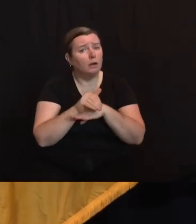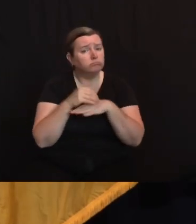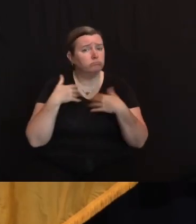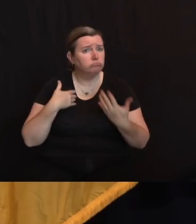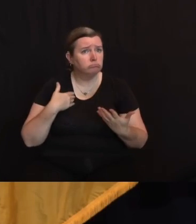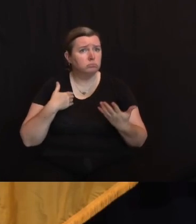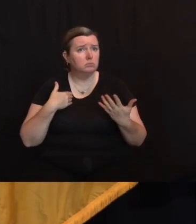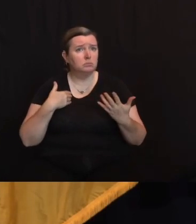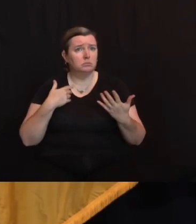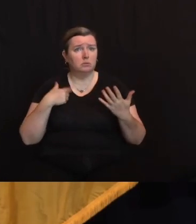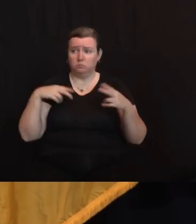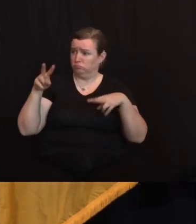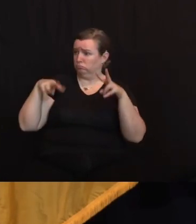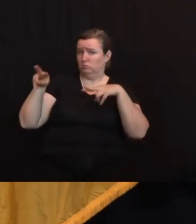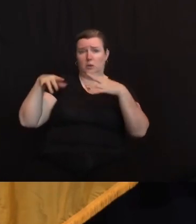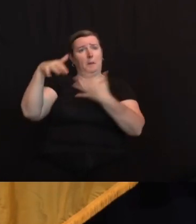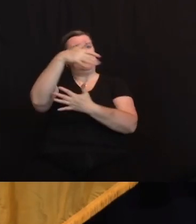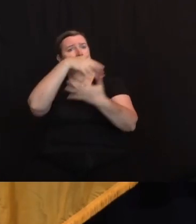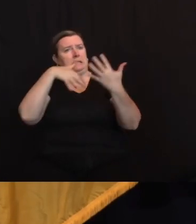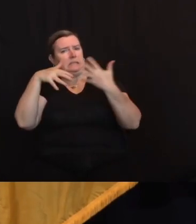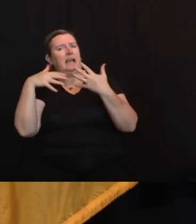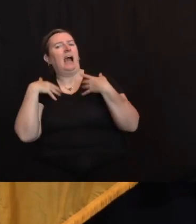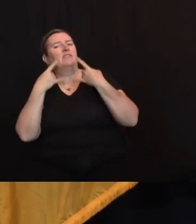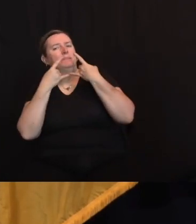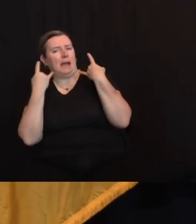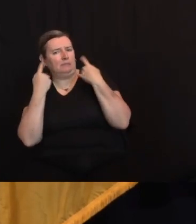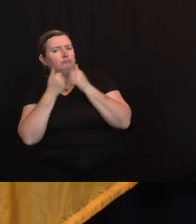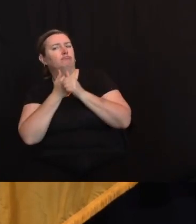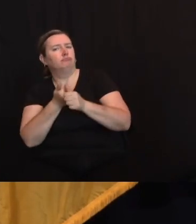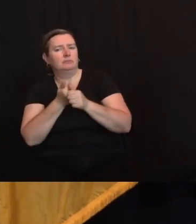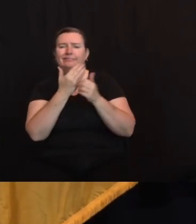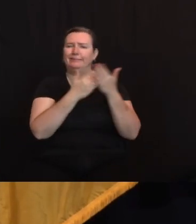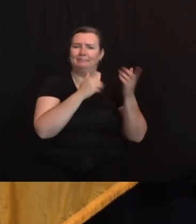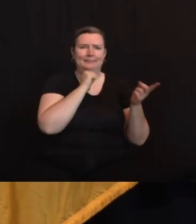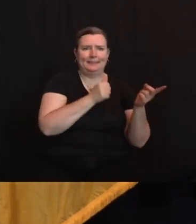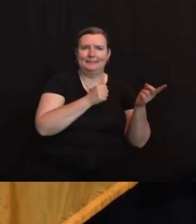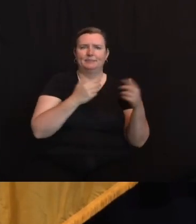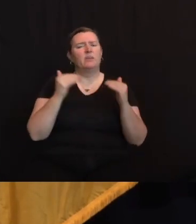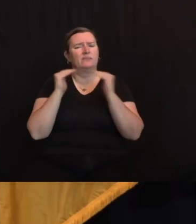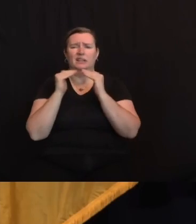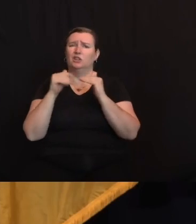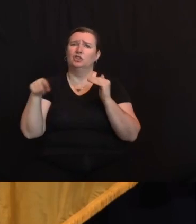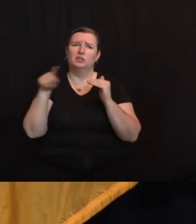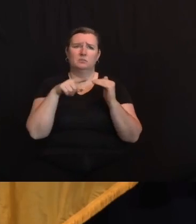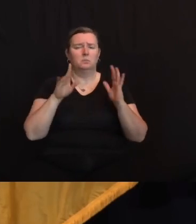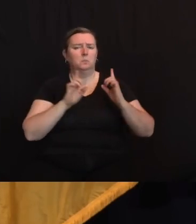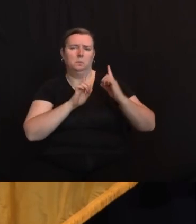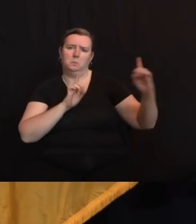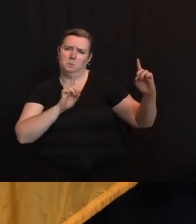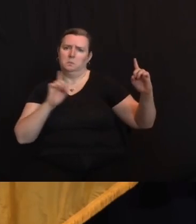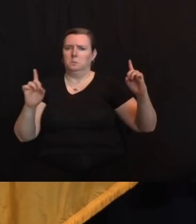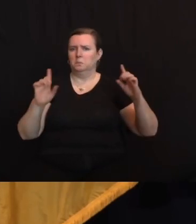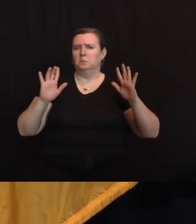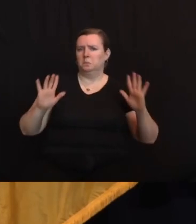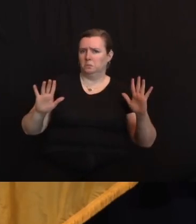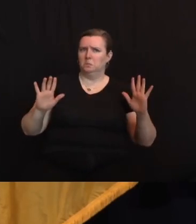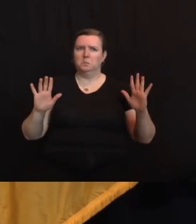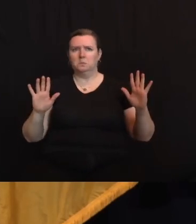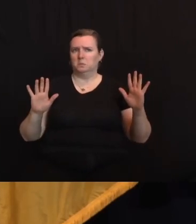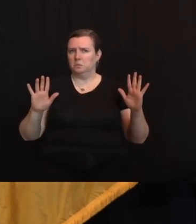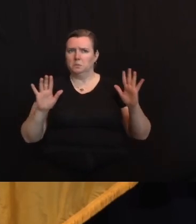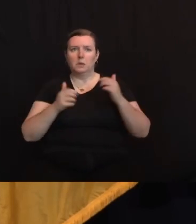of compliance on face coverings, but in fairness, for the most part, I can't say this completely, the bulk